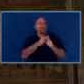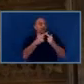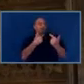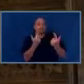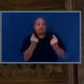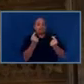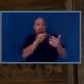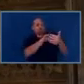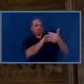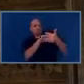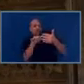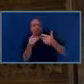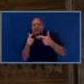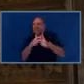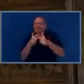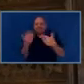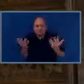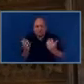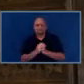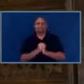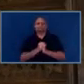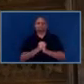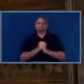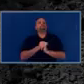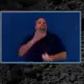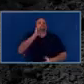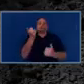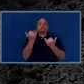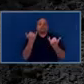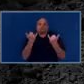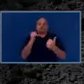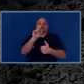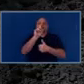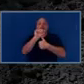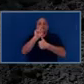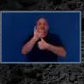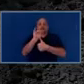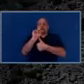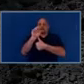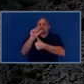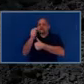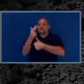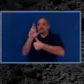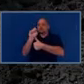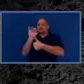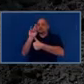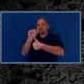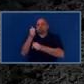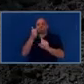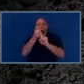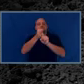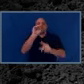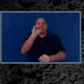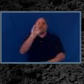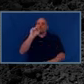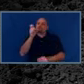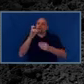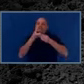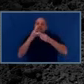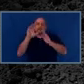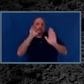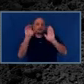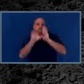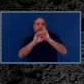next? Today we are joined by three experts: Danny Dell'Agostina, OSIRIS-REx lead image processing scientist at University